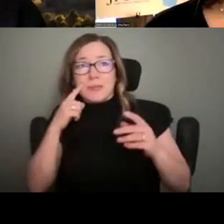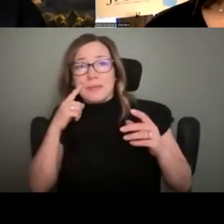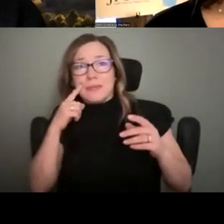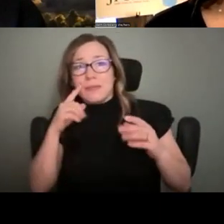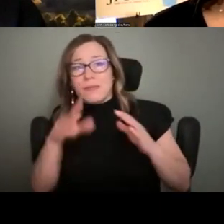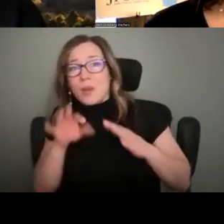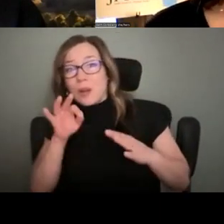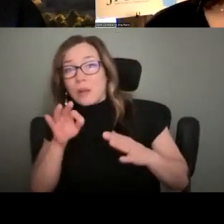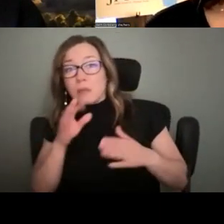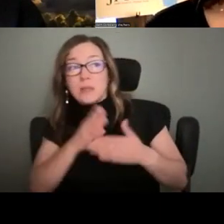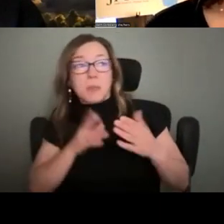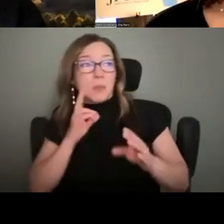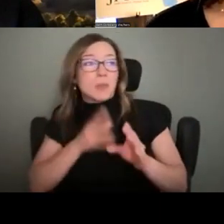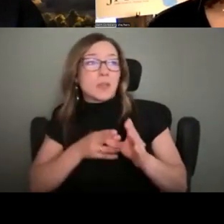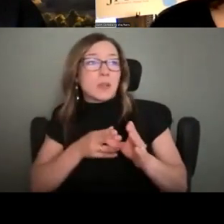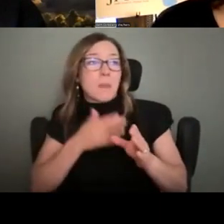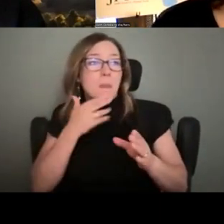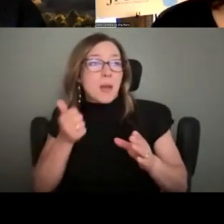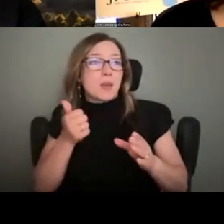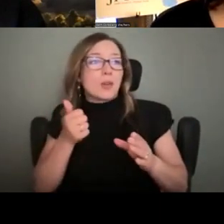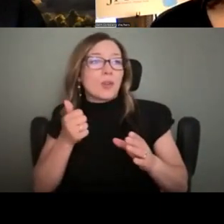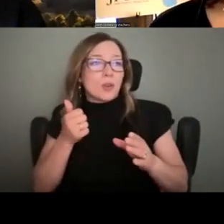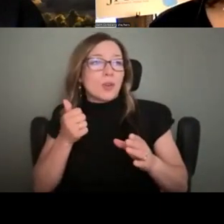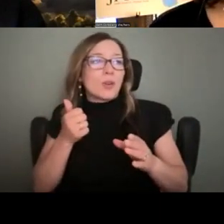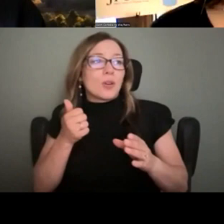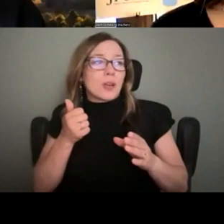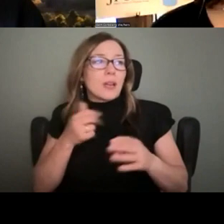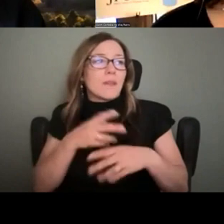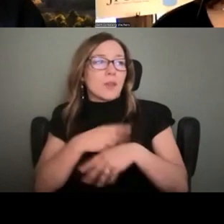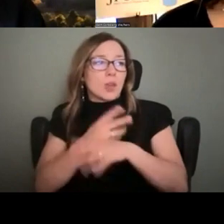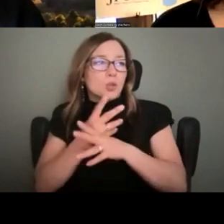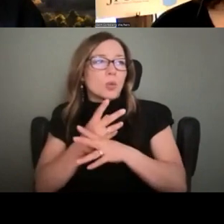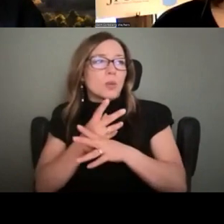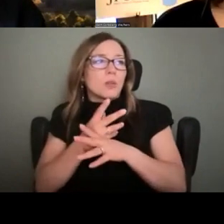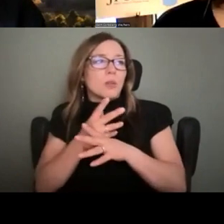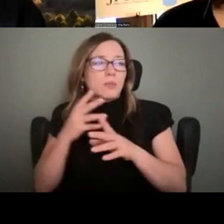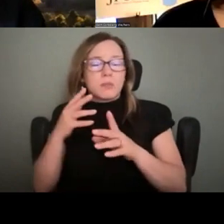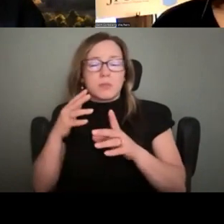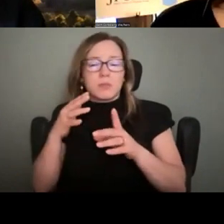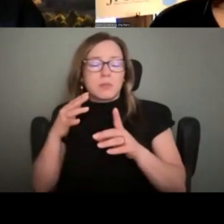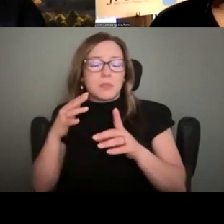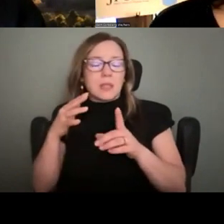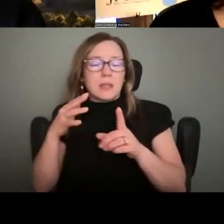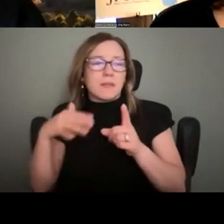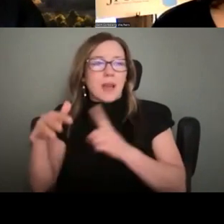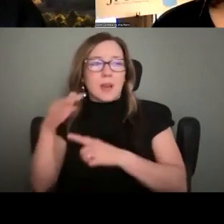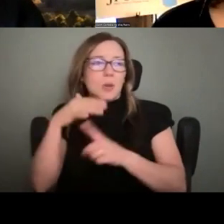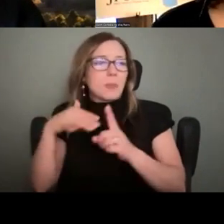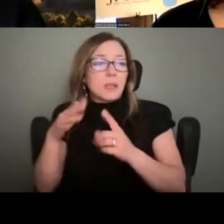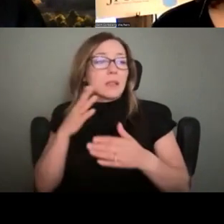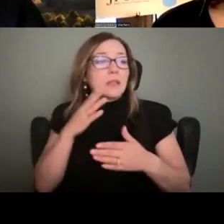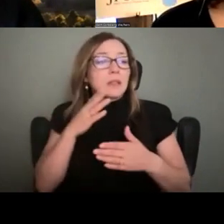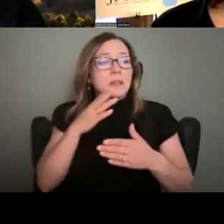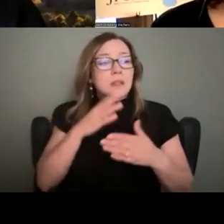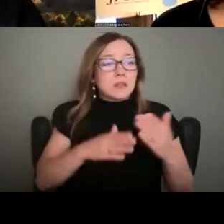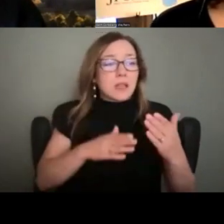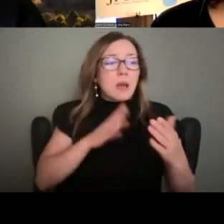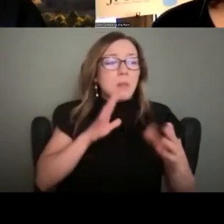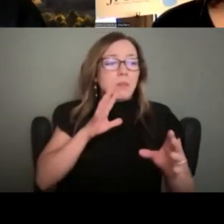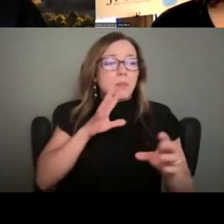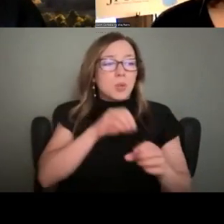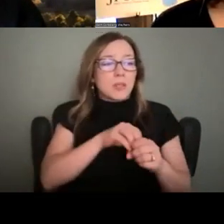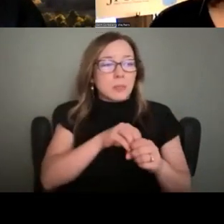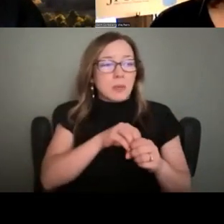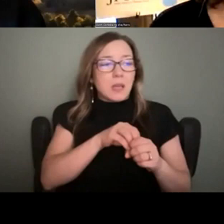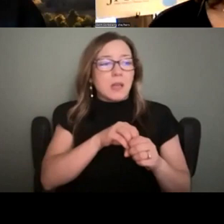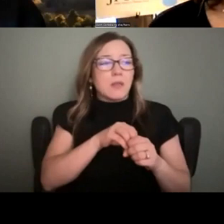participants actually do better in a virtual environment. It's more accessible for some, and some of our participants really